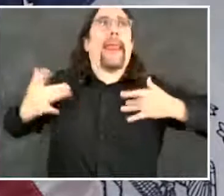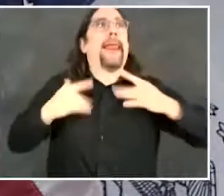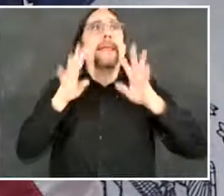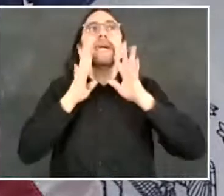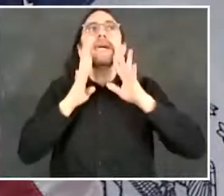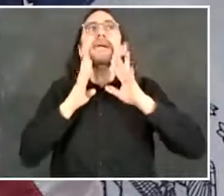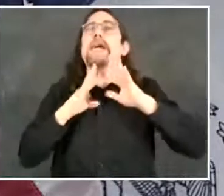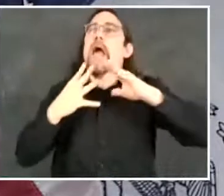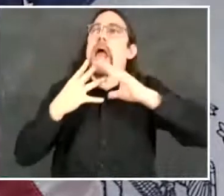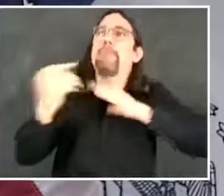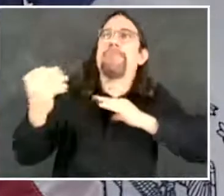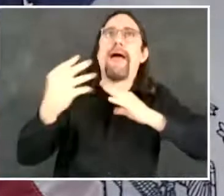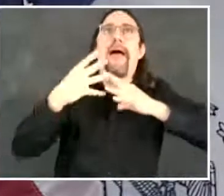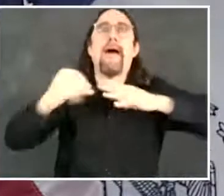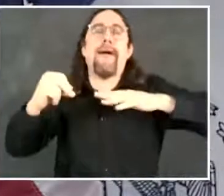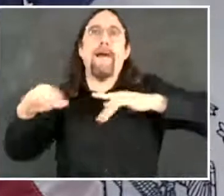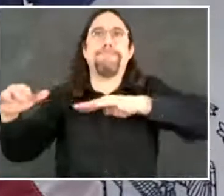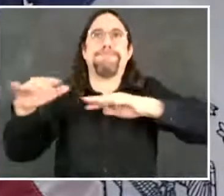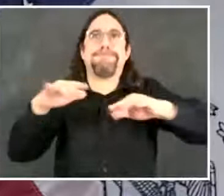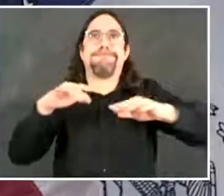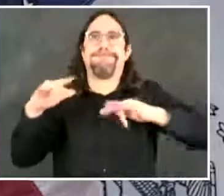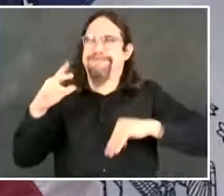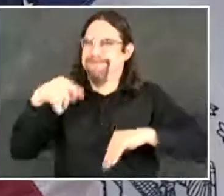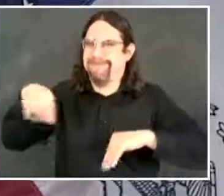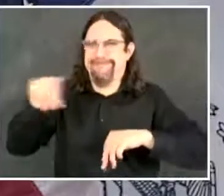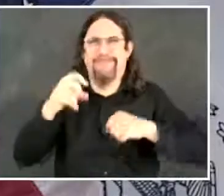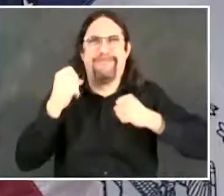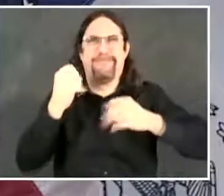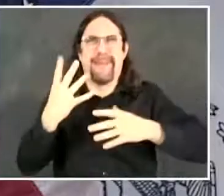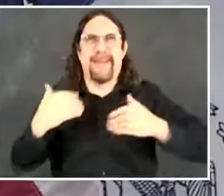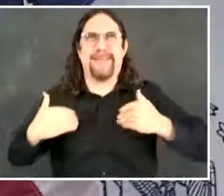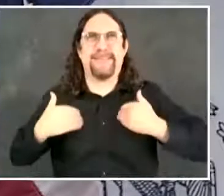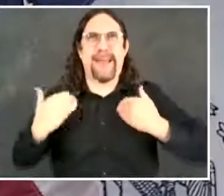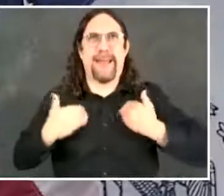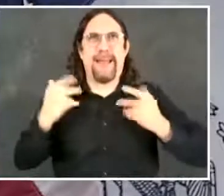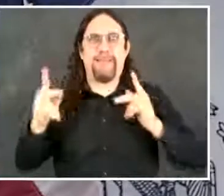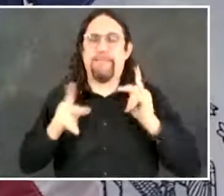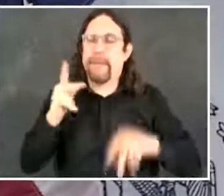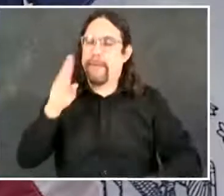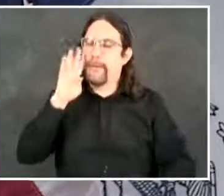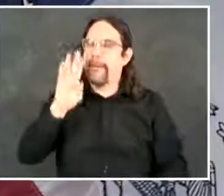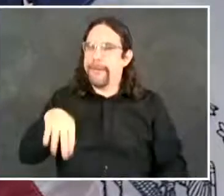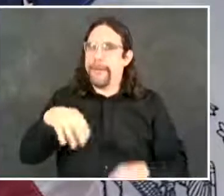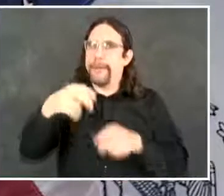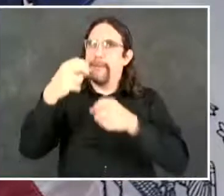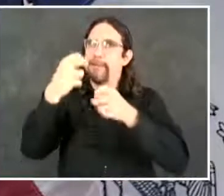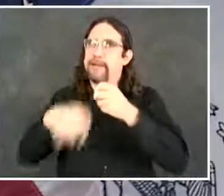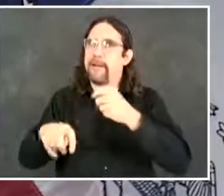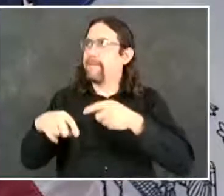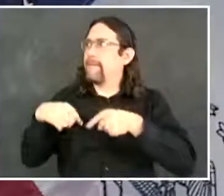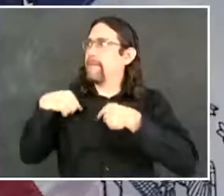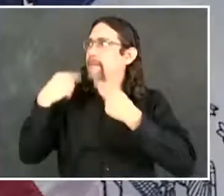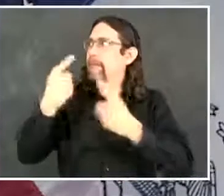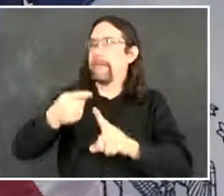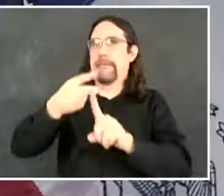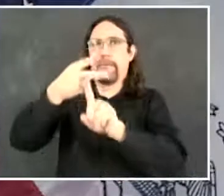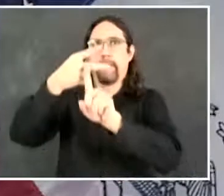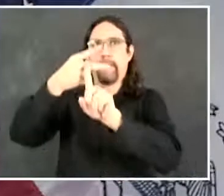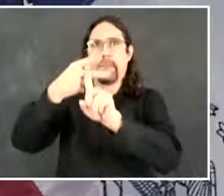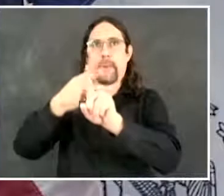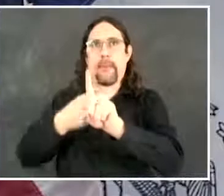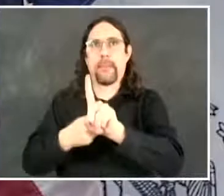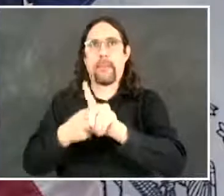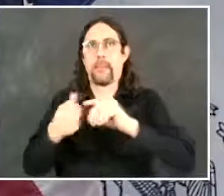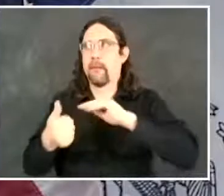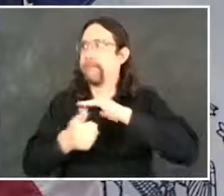And it's been a tough few months, and now the warm weather is going to pull at them. So the truth is,